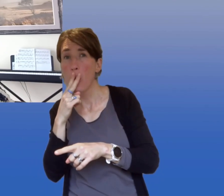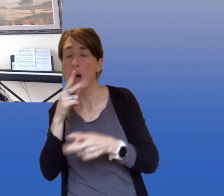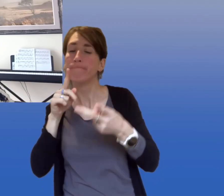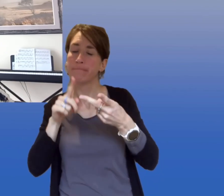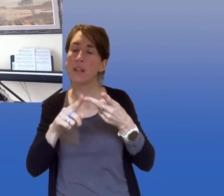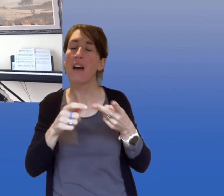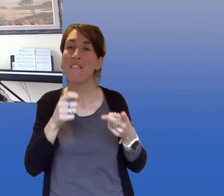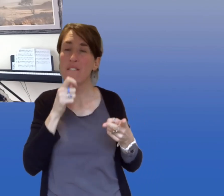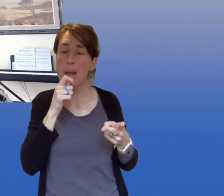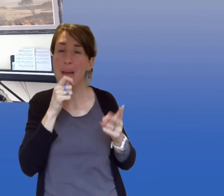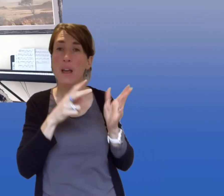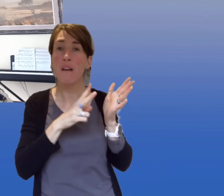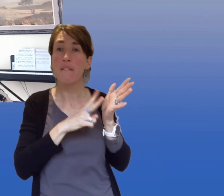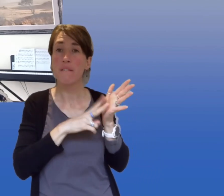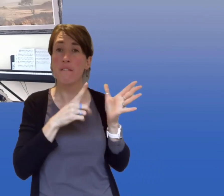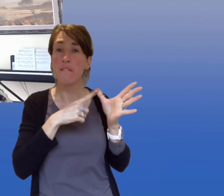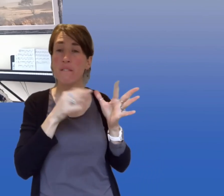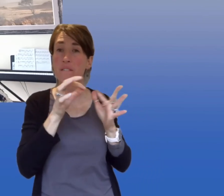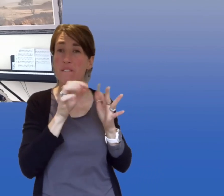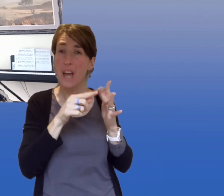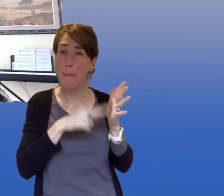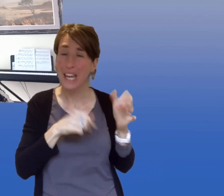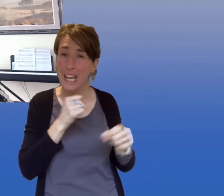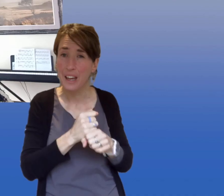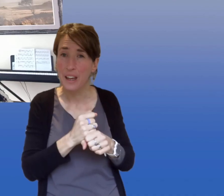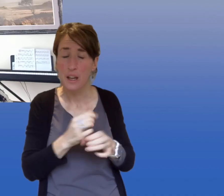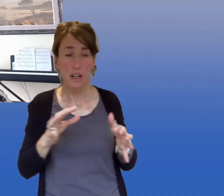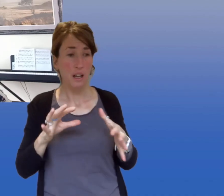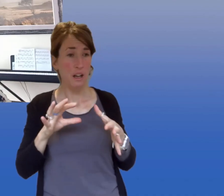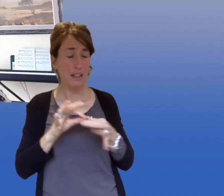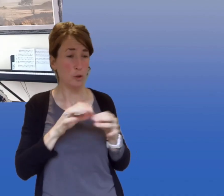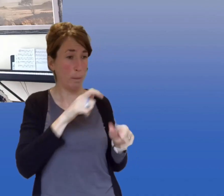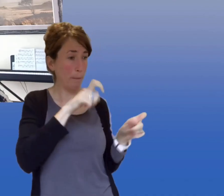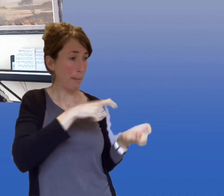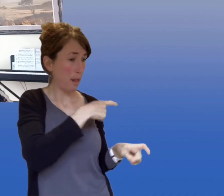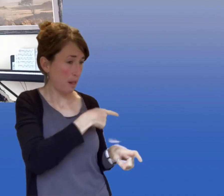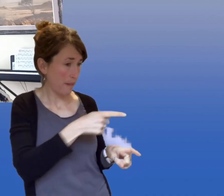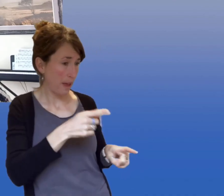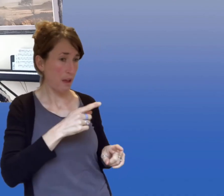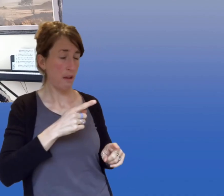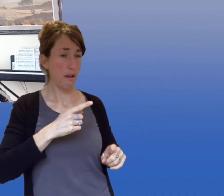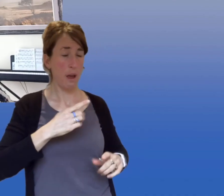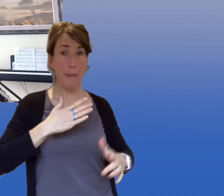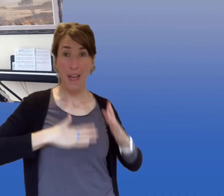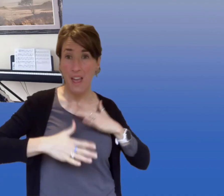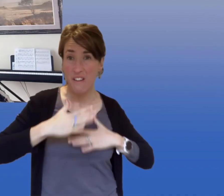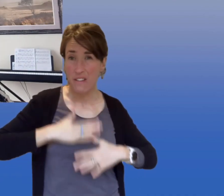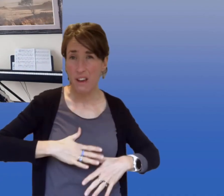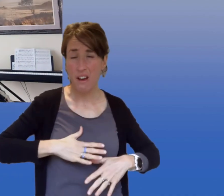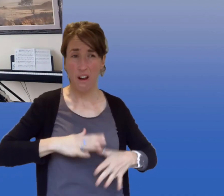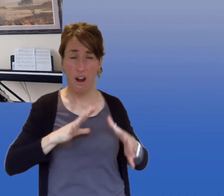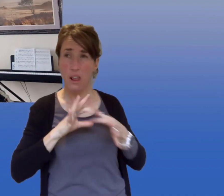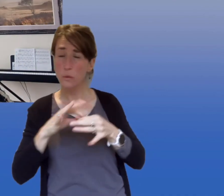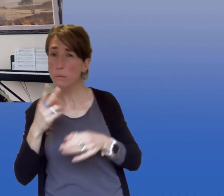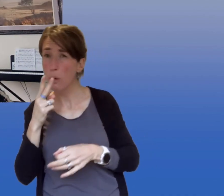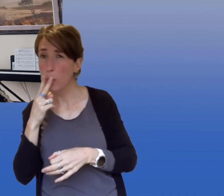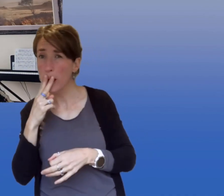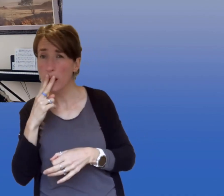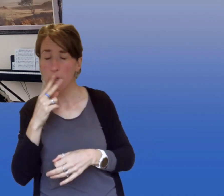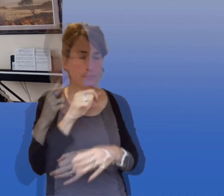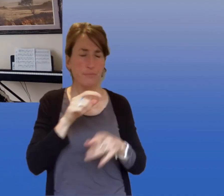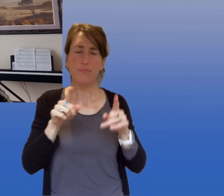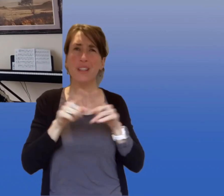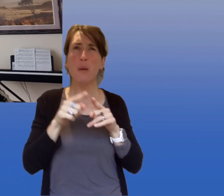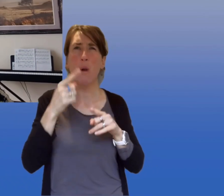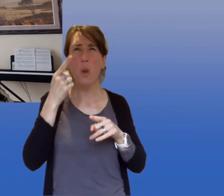about the risks around vaping and behaviour changes that we're seeing around that. We also looked at a